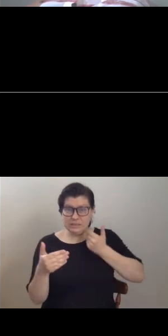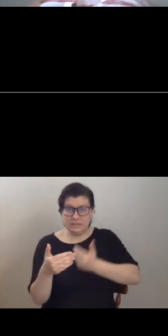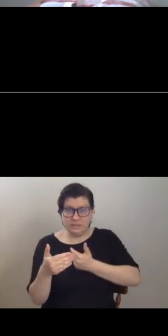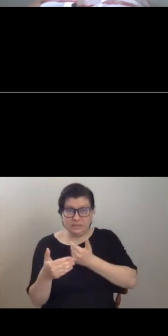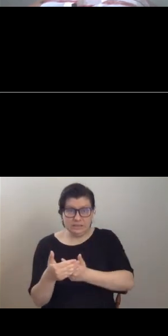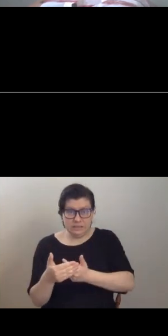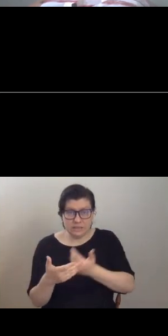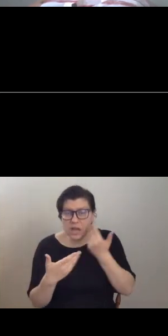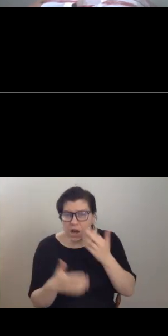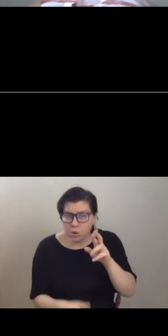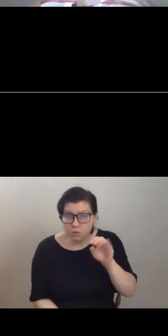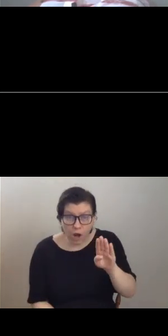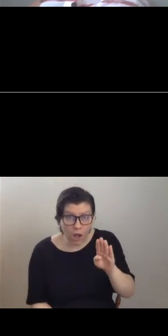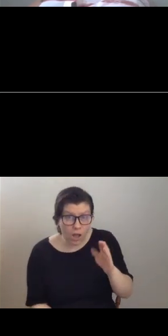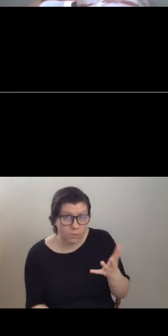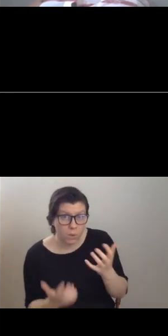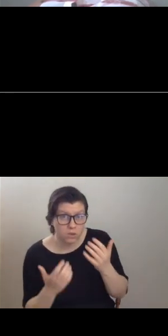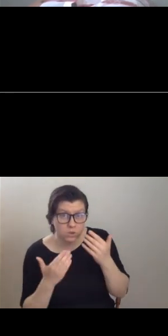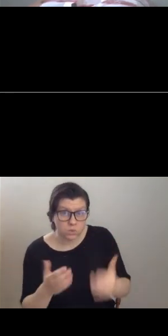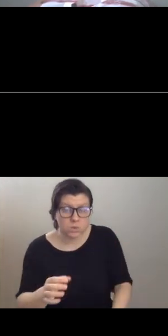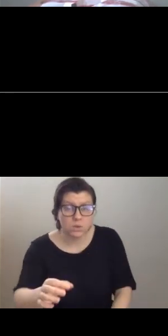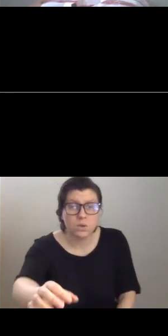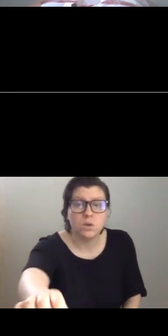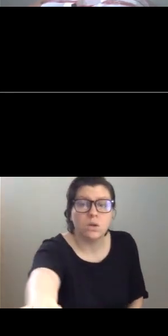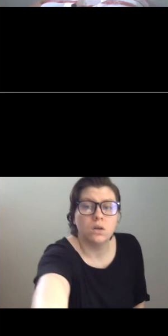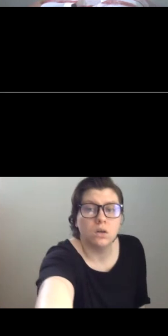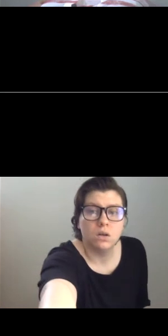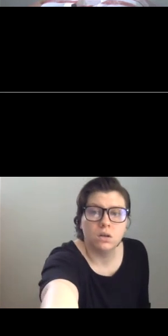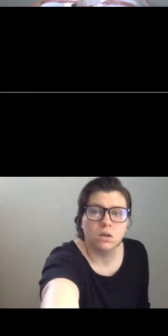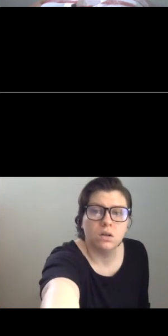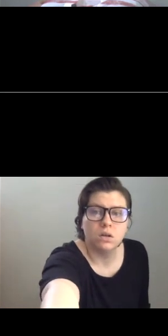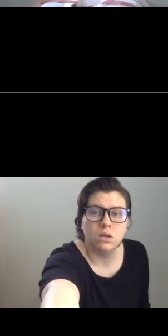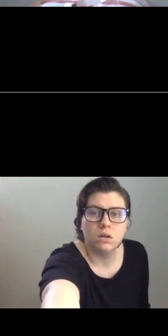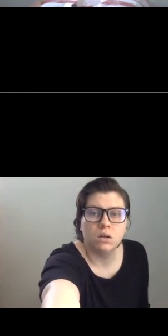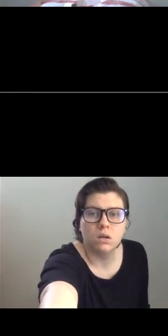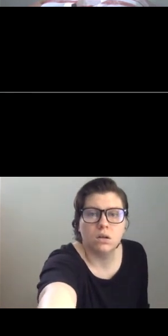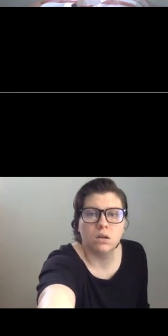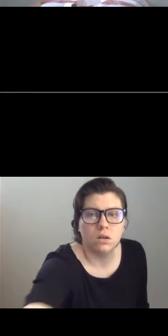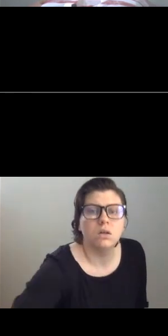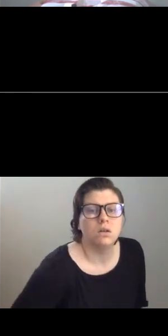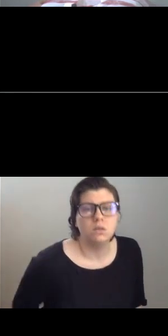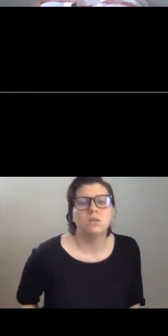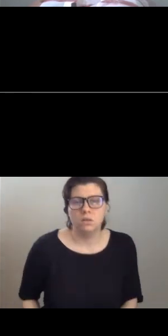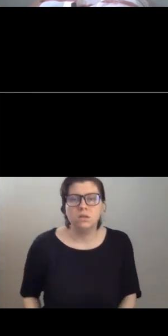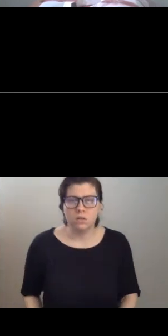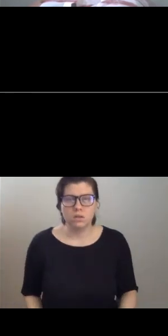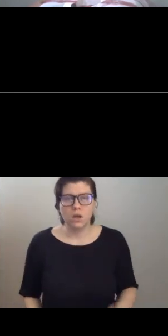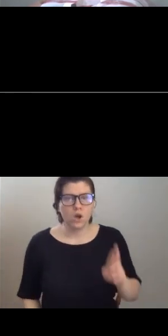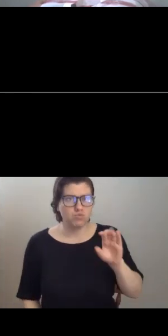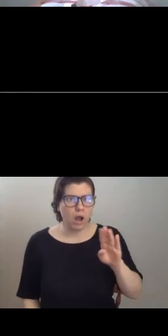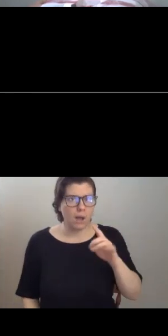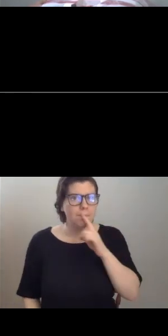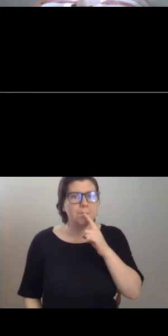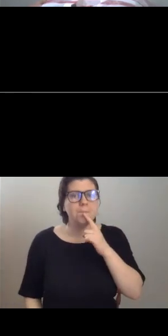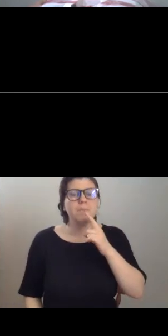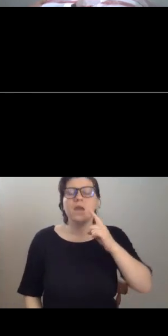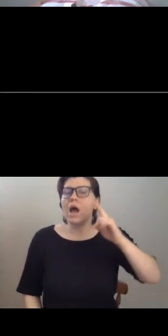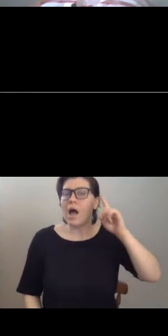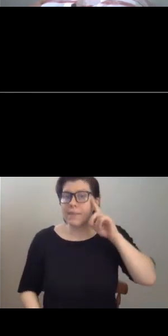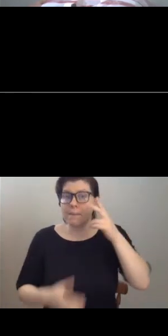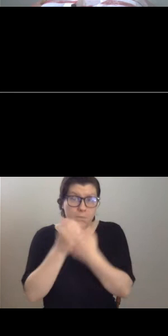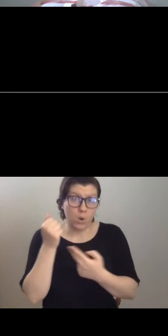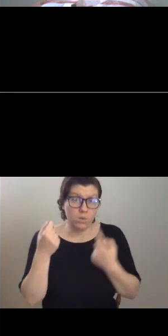want to speak to that. What's the best way to contact people? What do you think? I think they both work. Phone call or